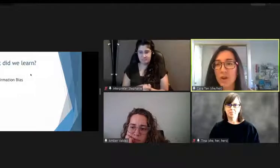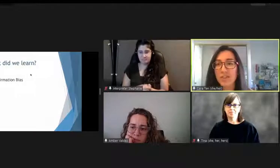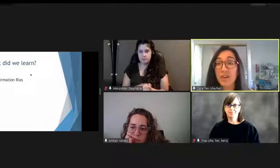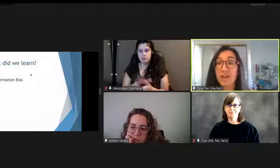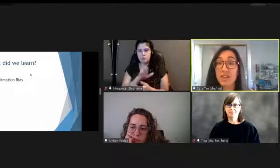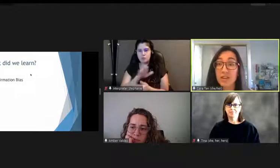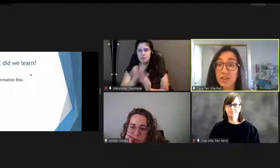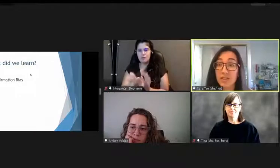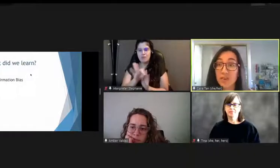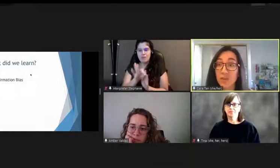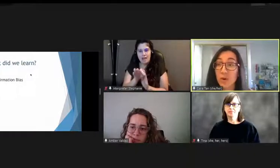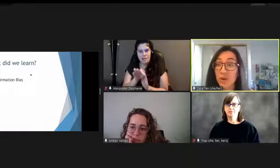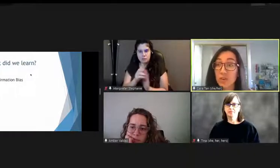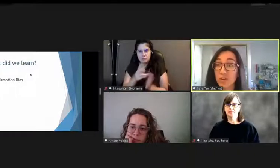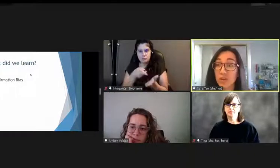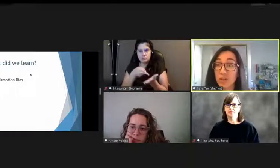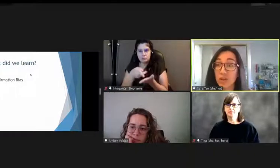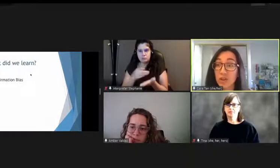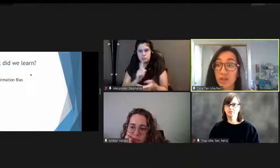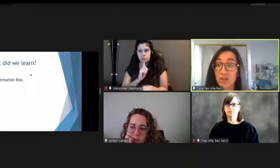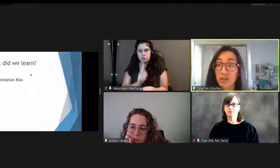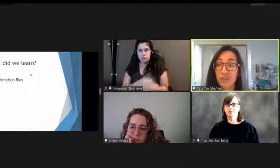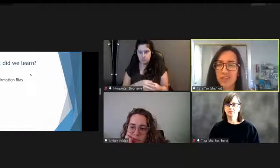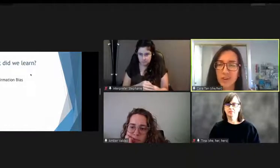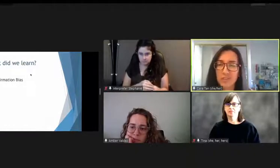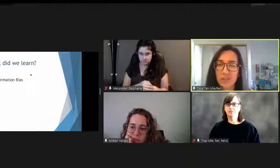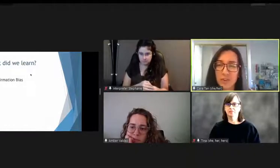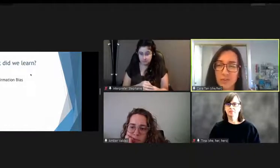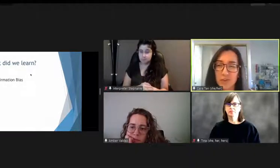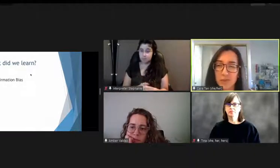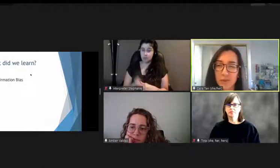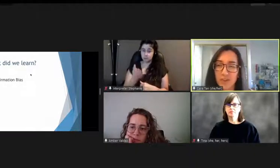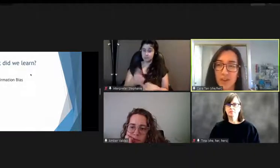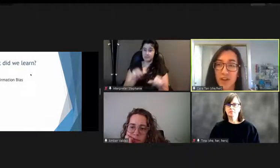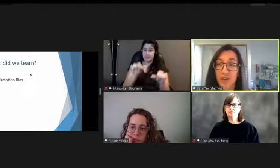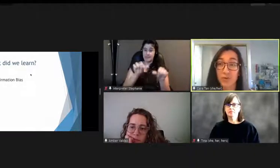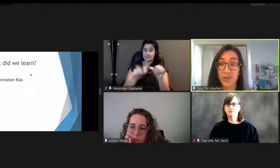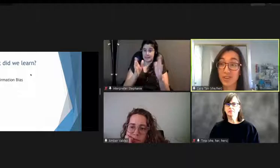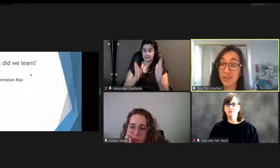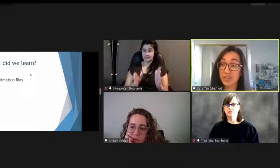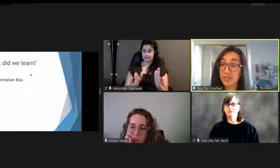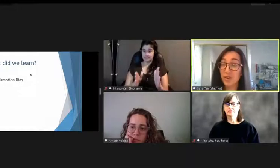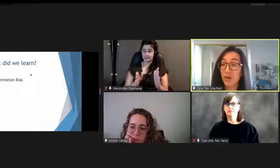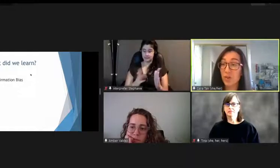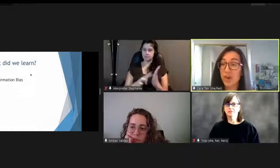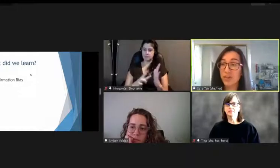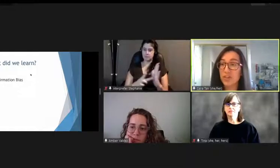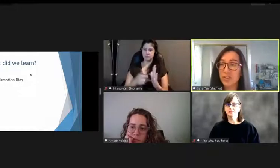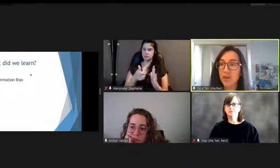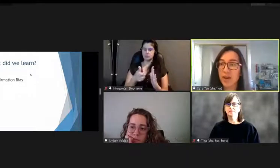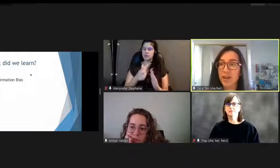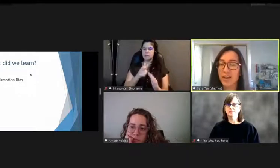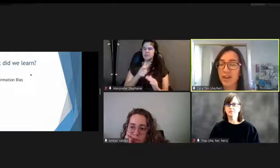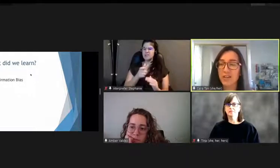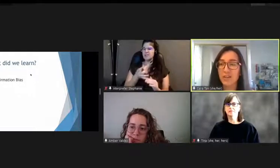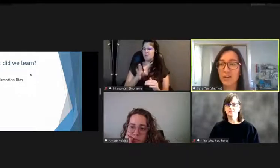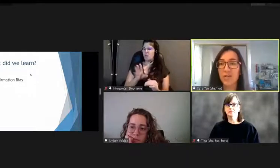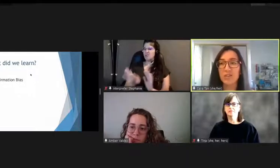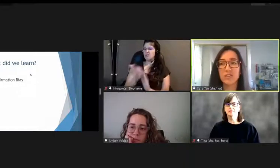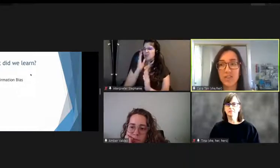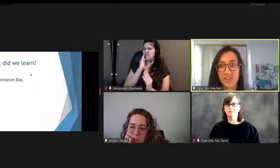So as scientists, what we do is instead of looking for information that agrees, we actually try